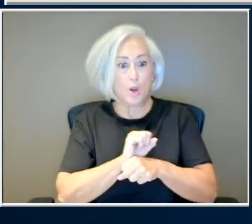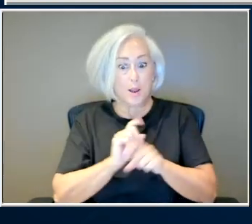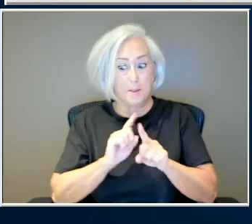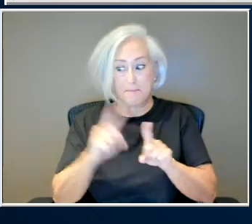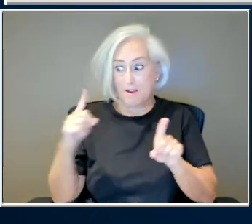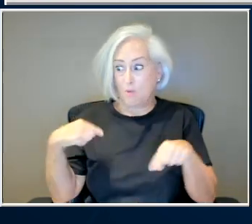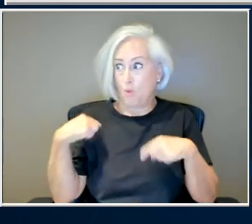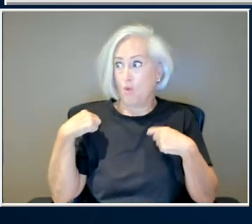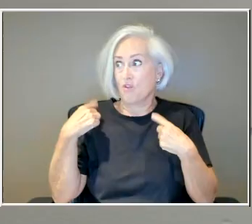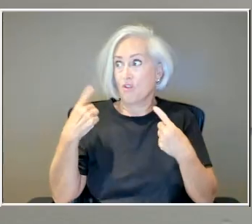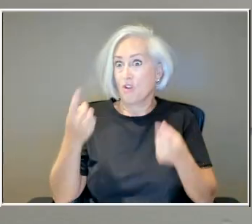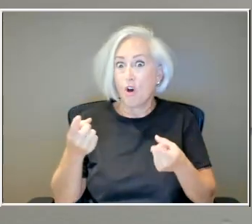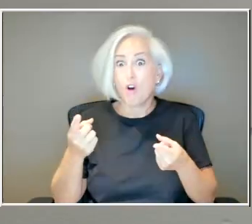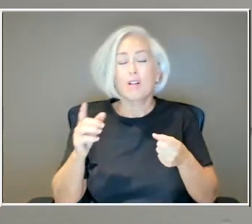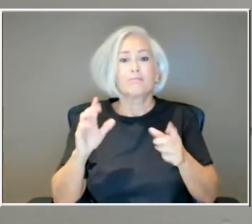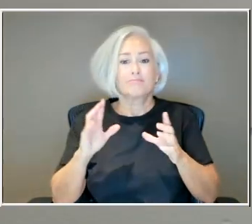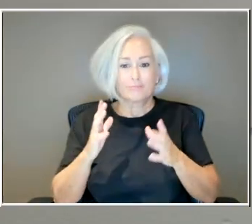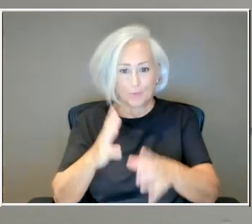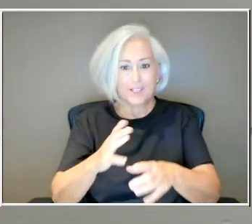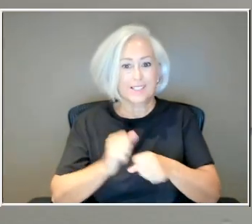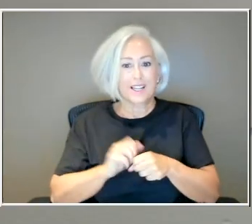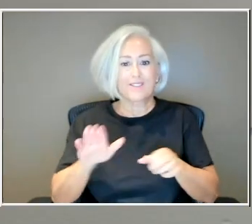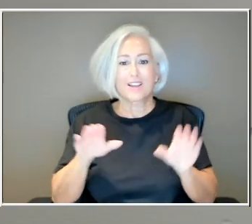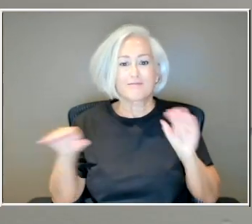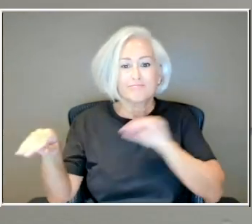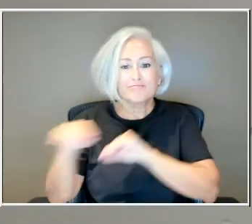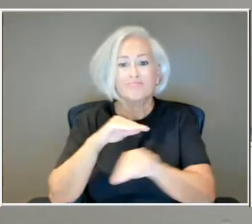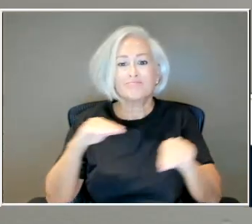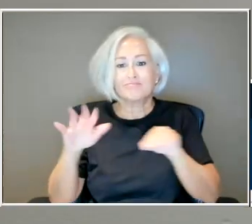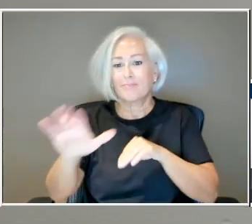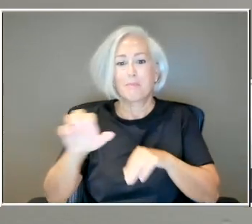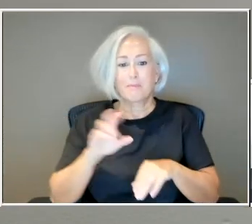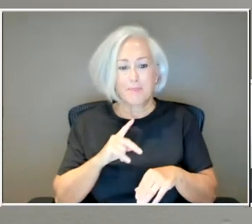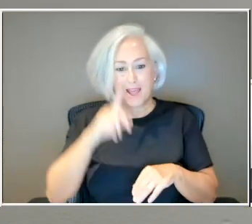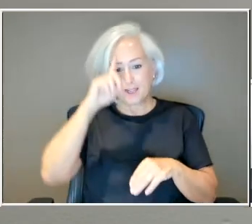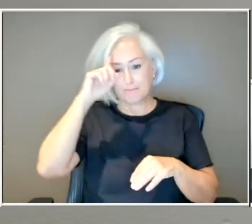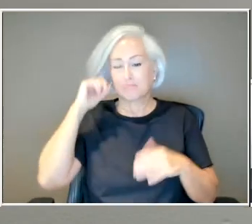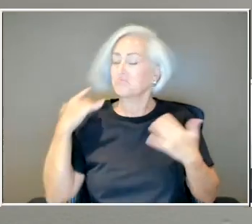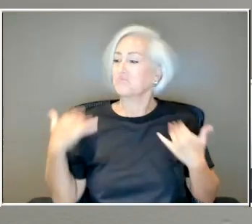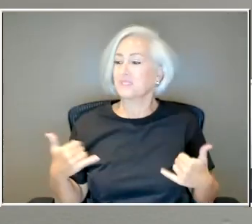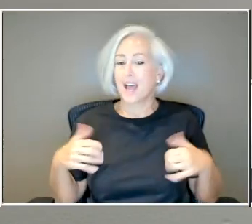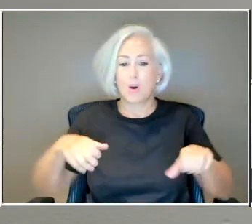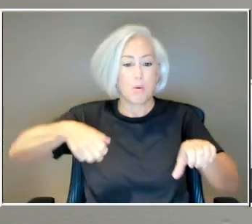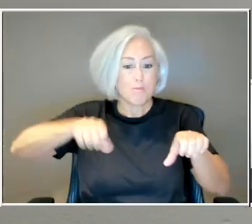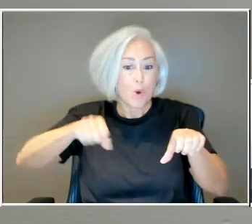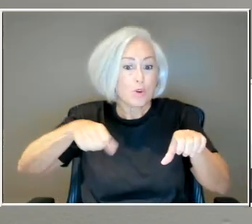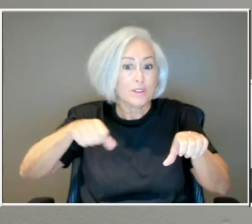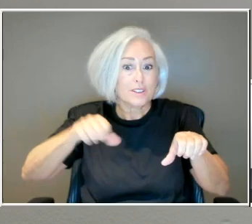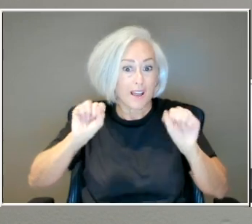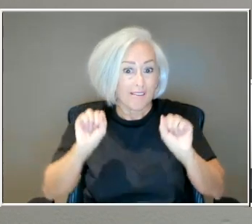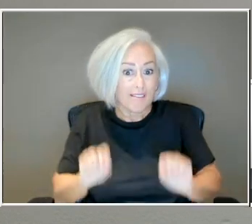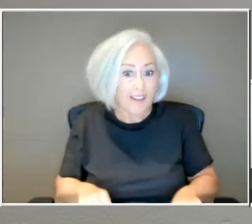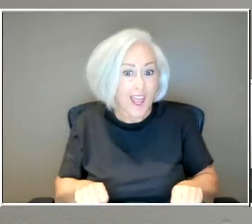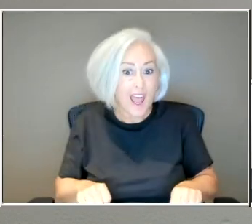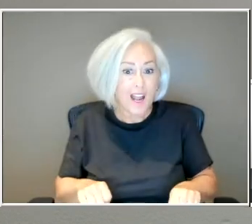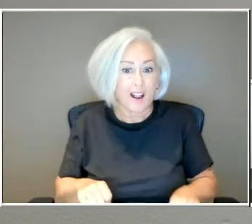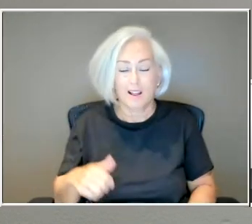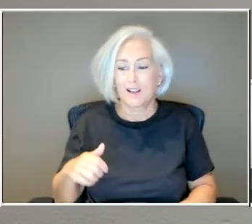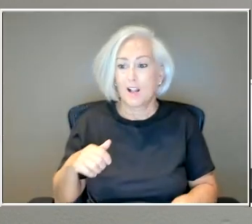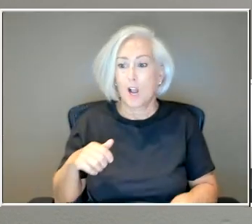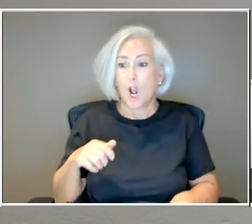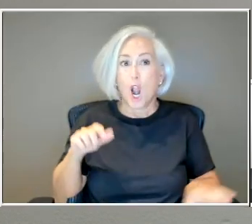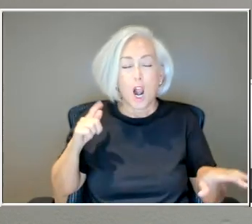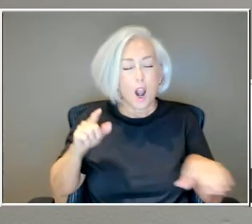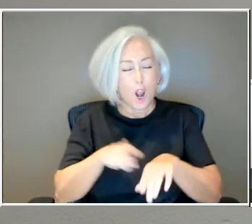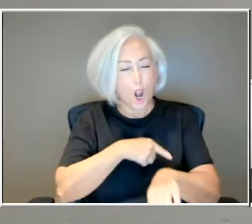him his mobility back. I ride a motorcycle. Can do that. I haven't gone on long trips, but I can go a couple